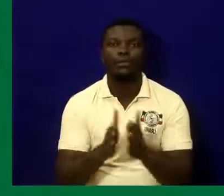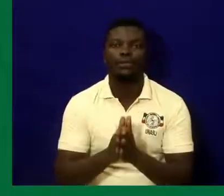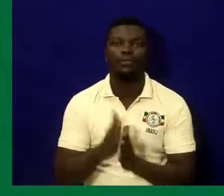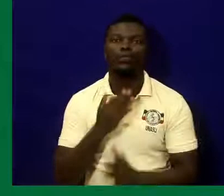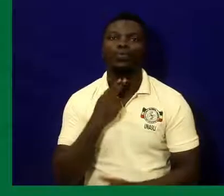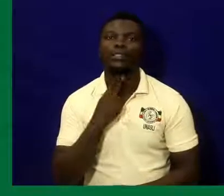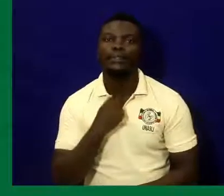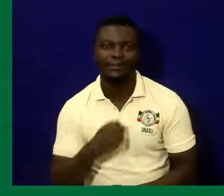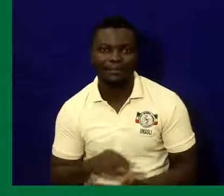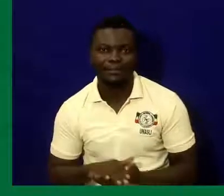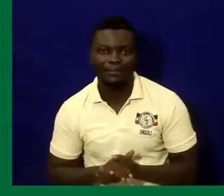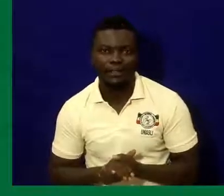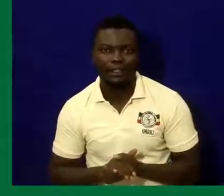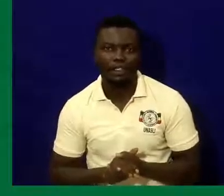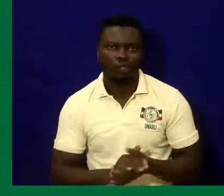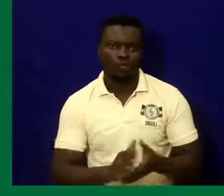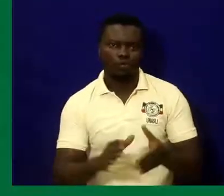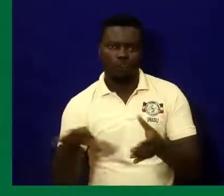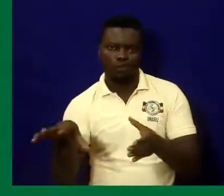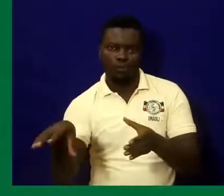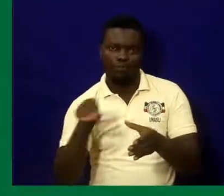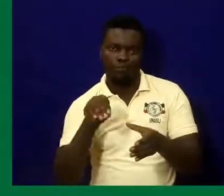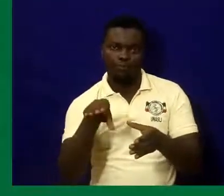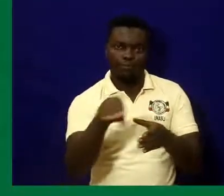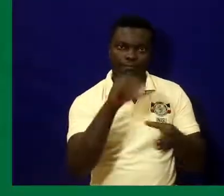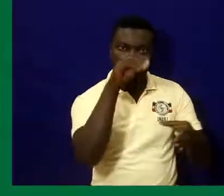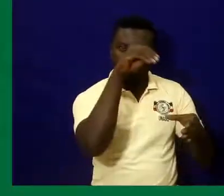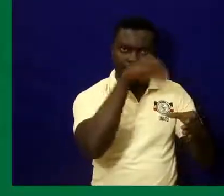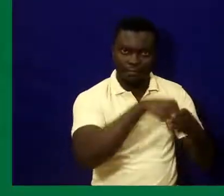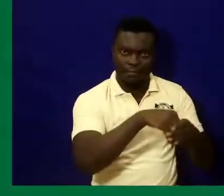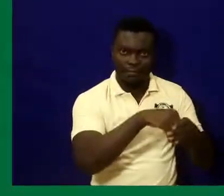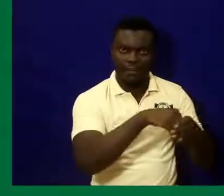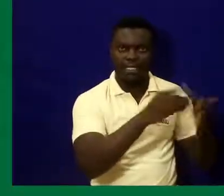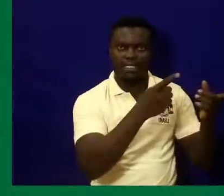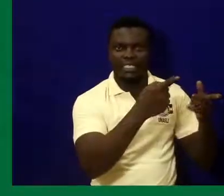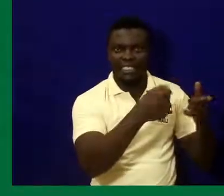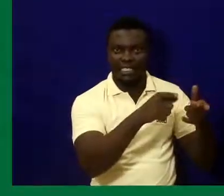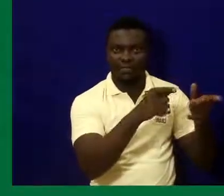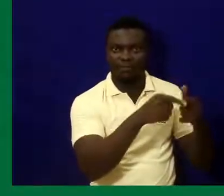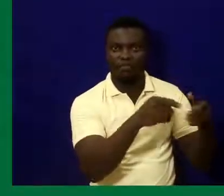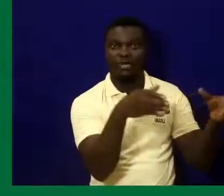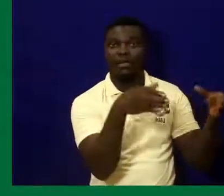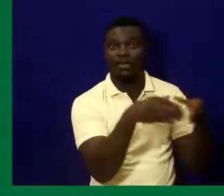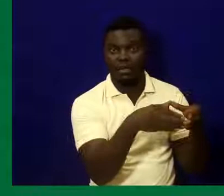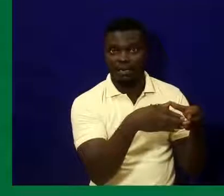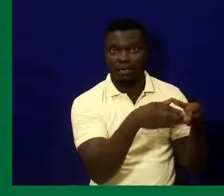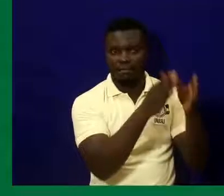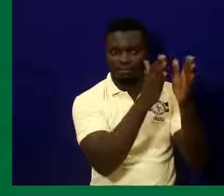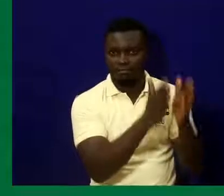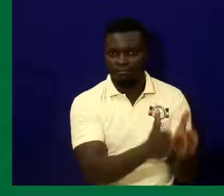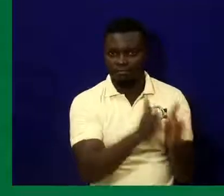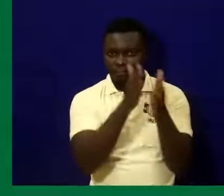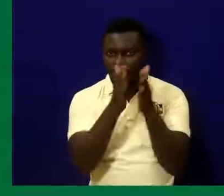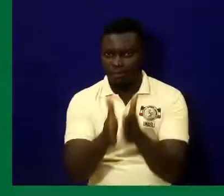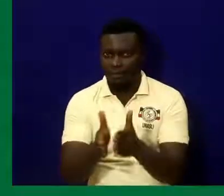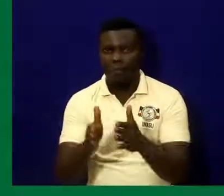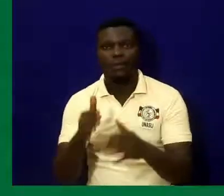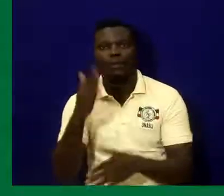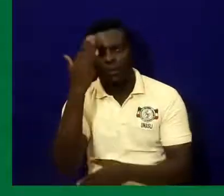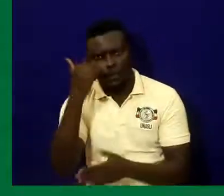we need to put them into categories such